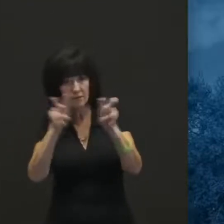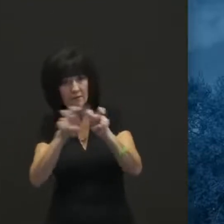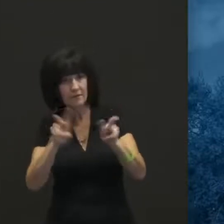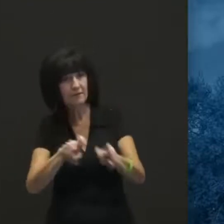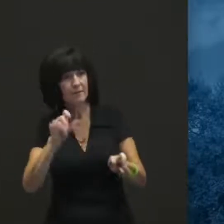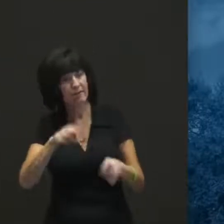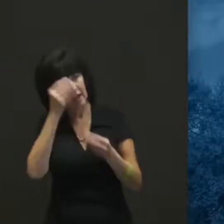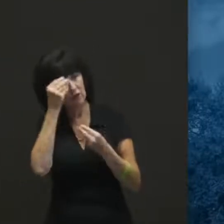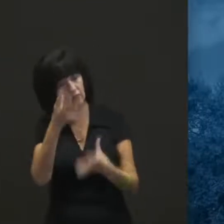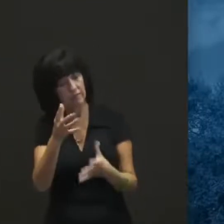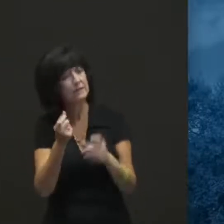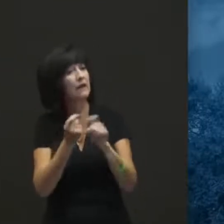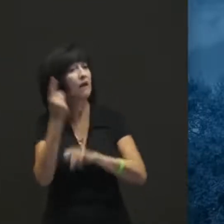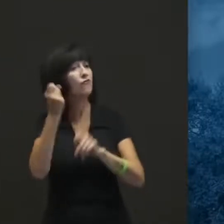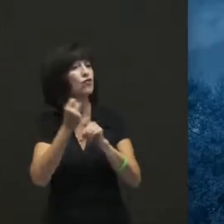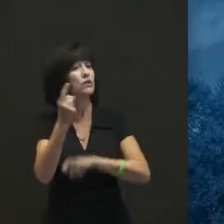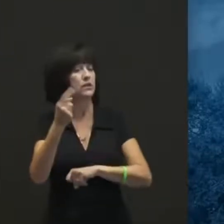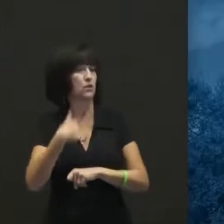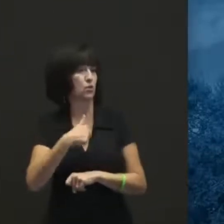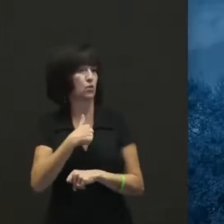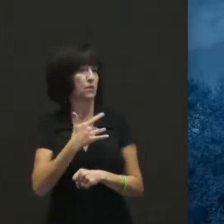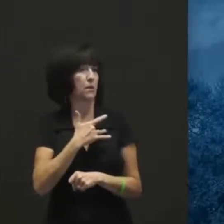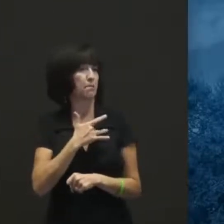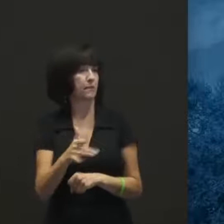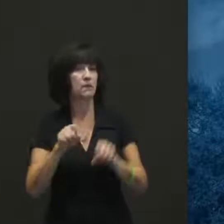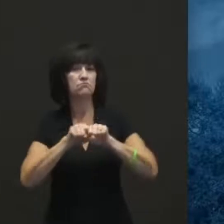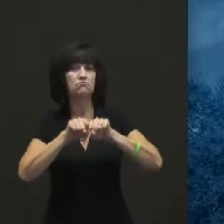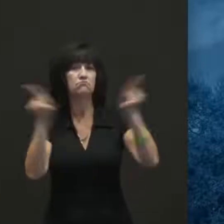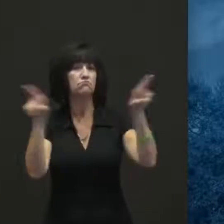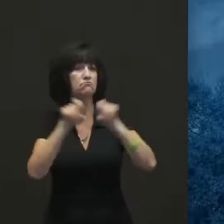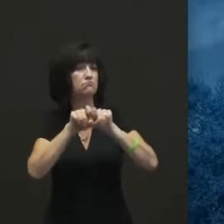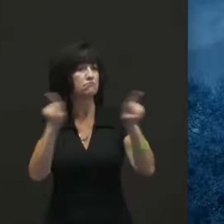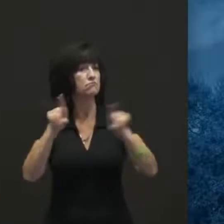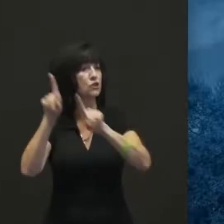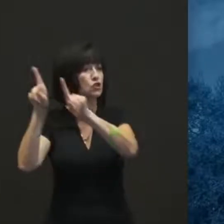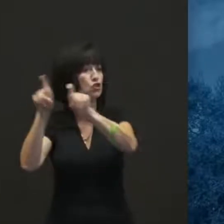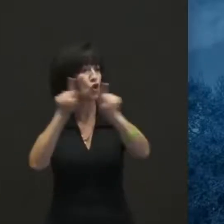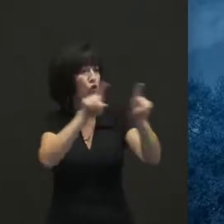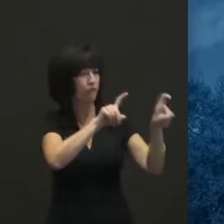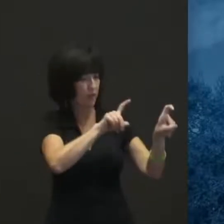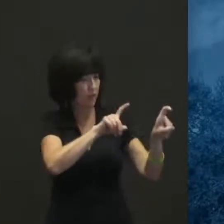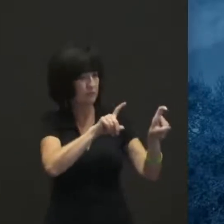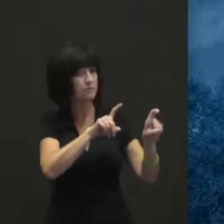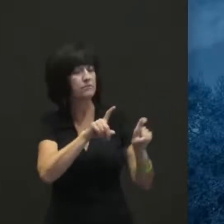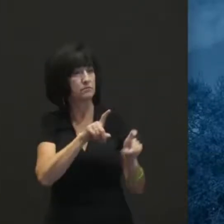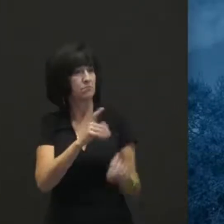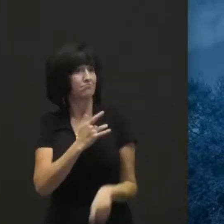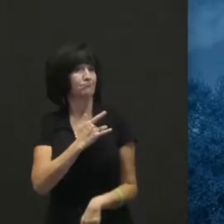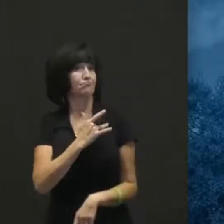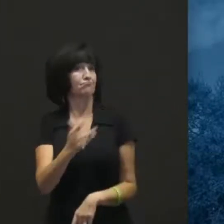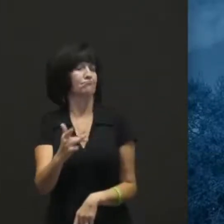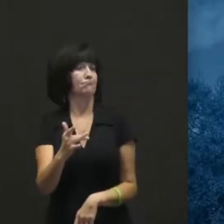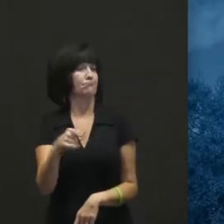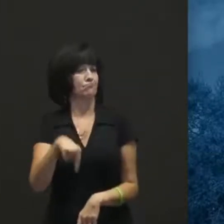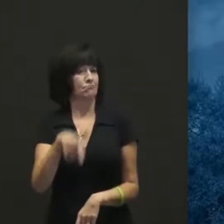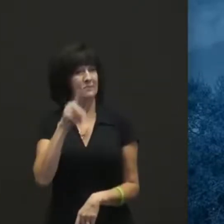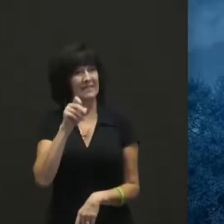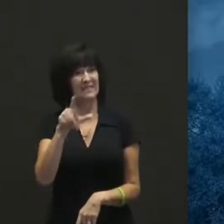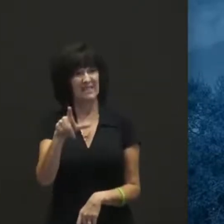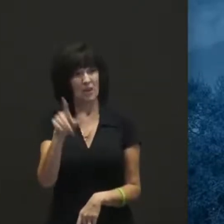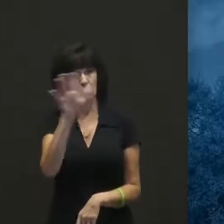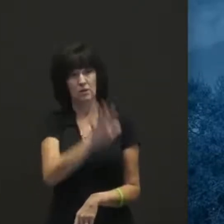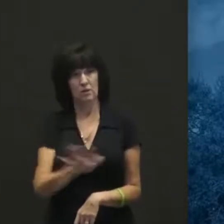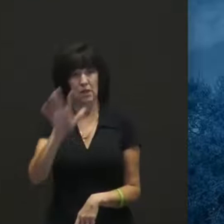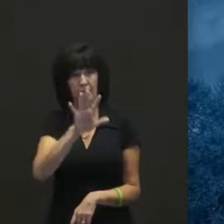and typically Delaware gets around 50% of Delawareans vaccinated, which is